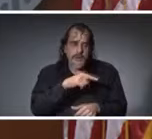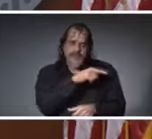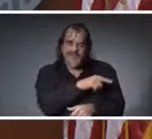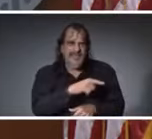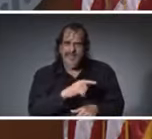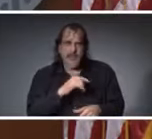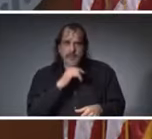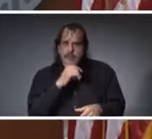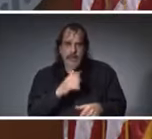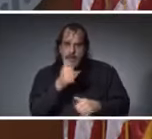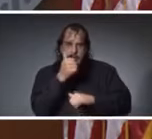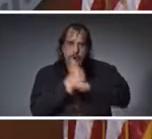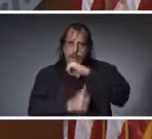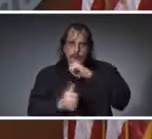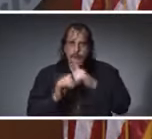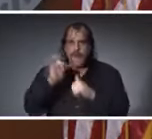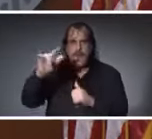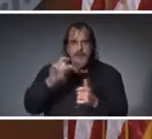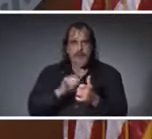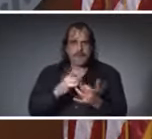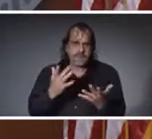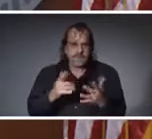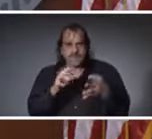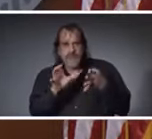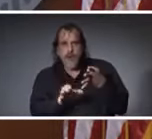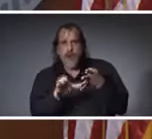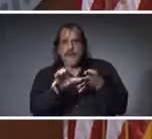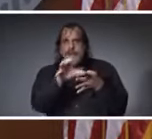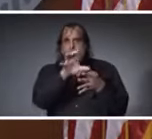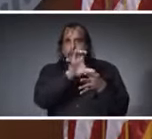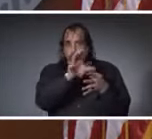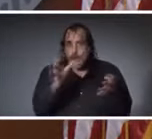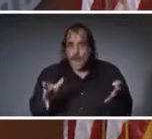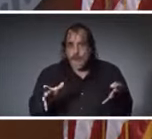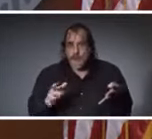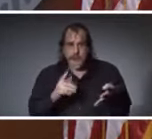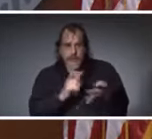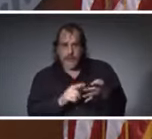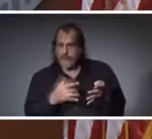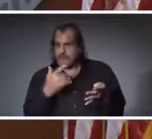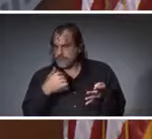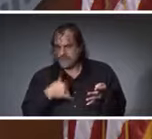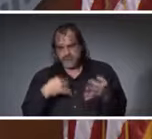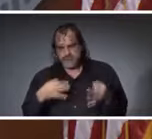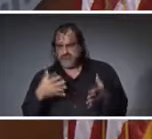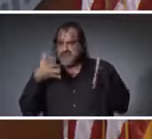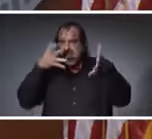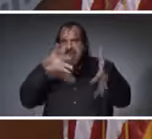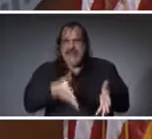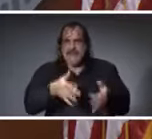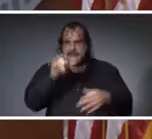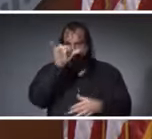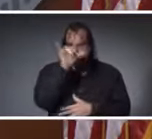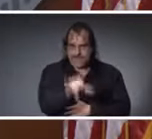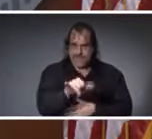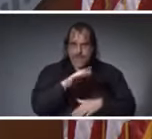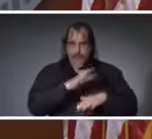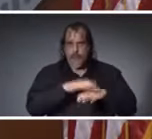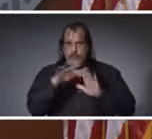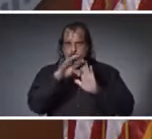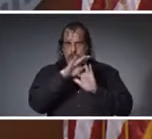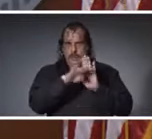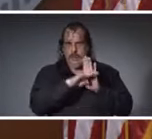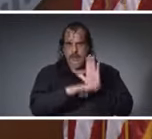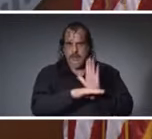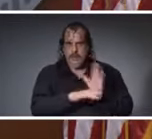meet the criteria. I have made the decision that we will leave those four on with these additional restrictions for